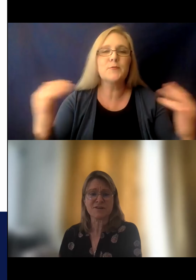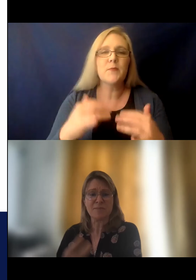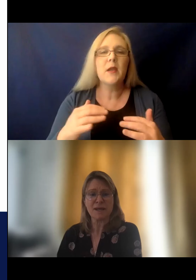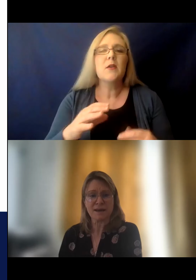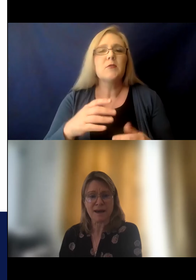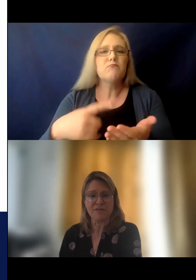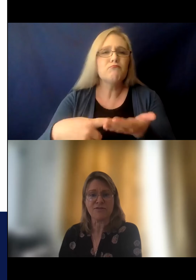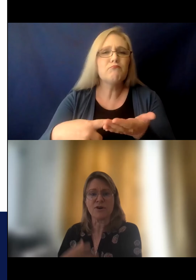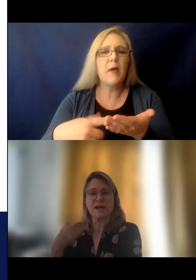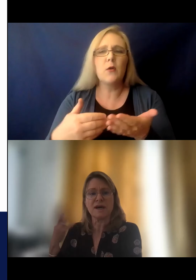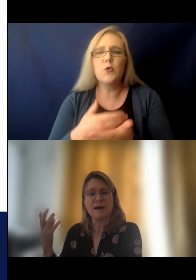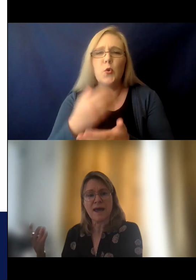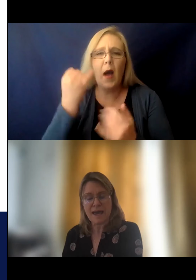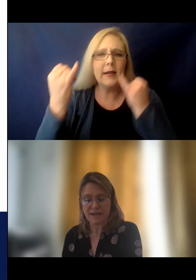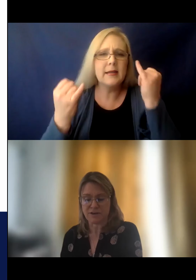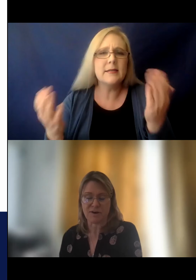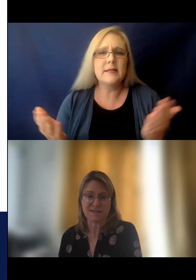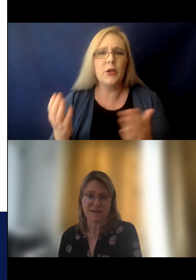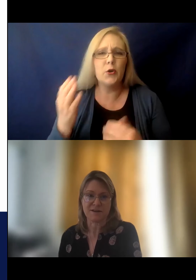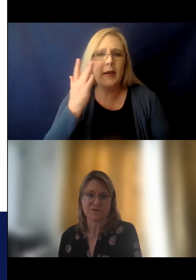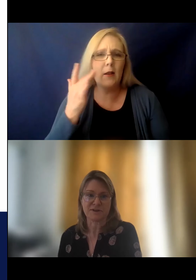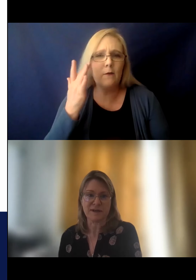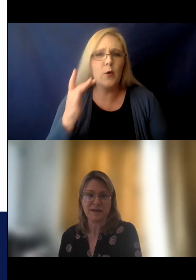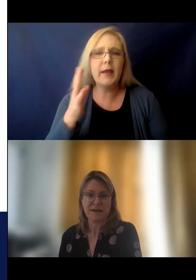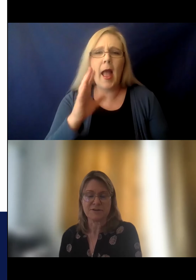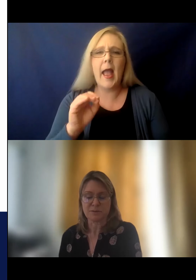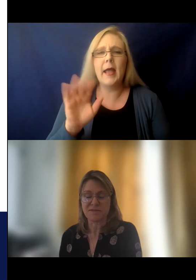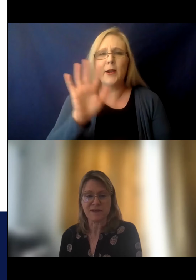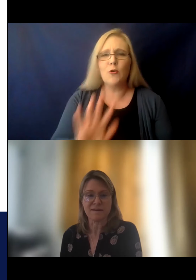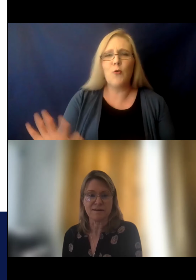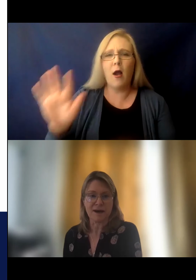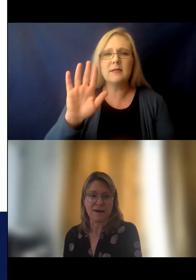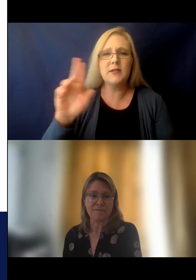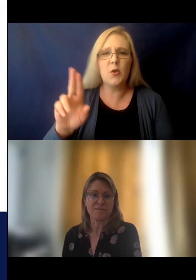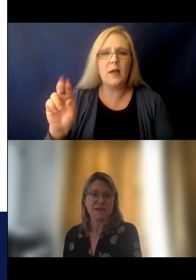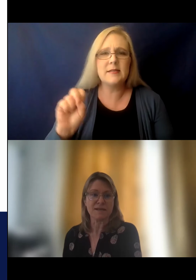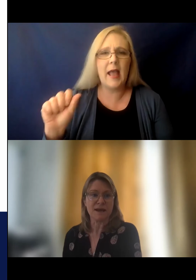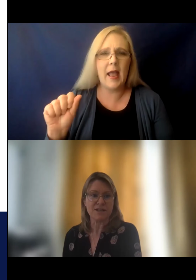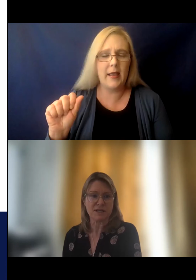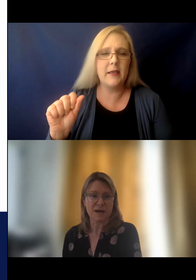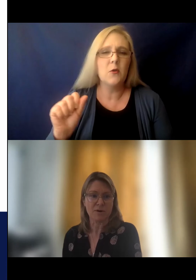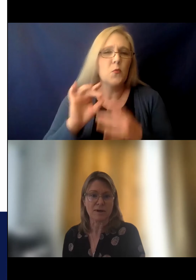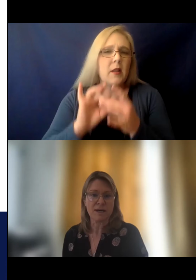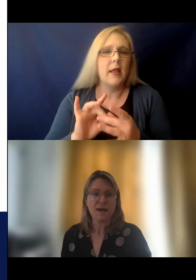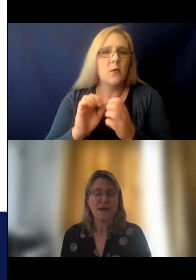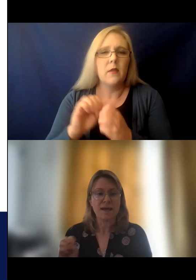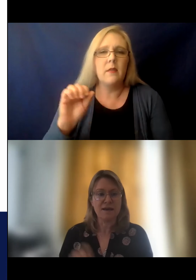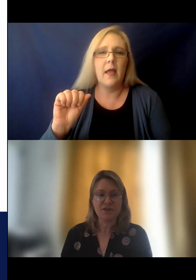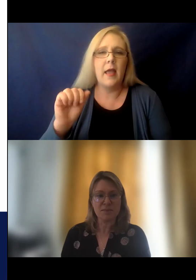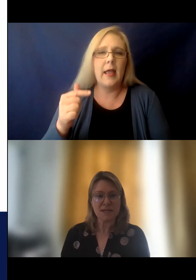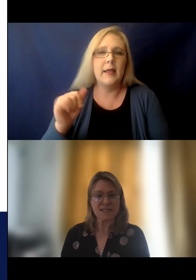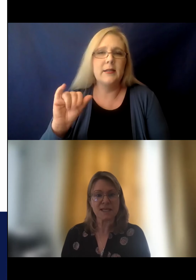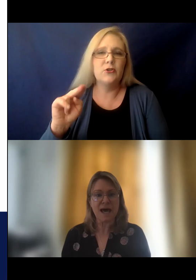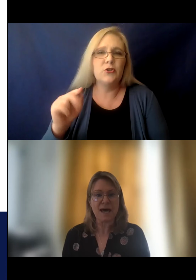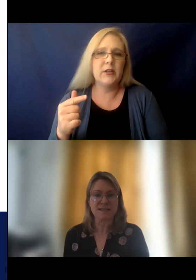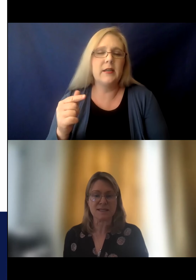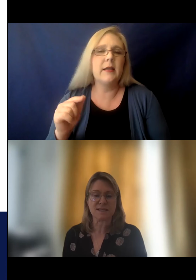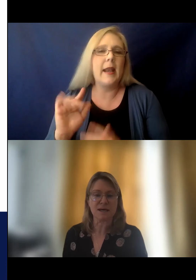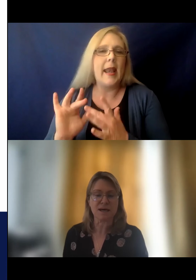innovations that are happening in California and across the country in terms of the aging network. If you